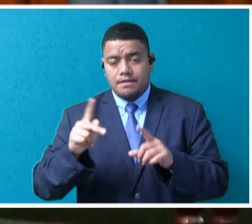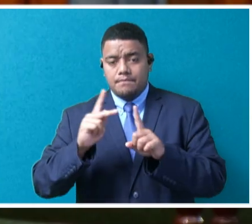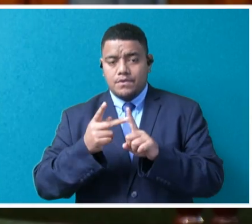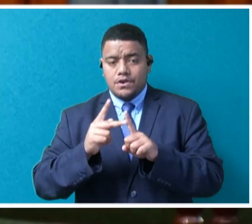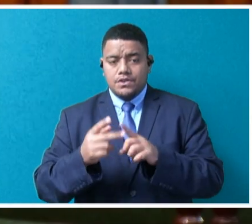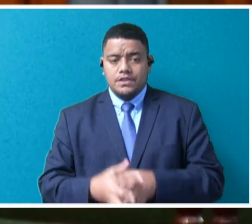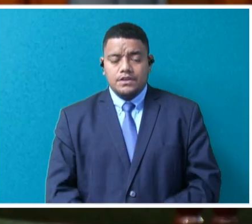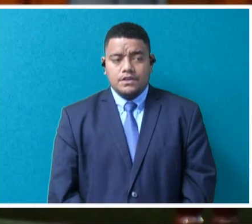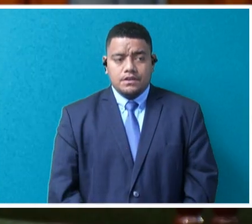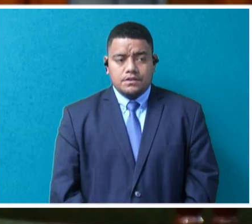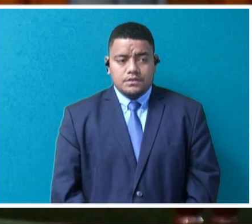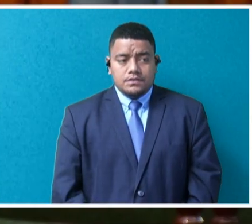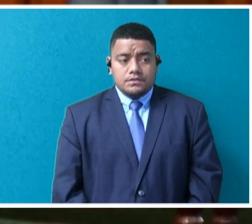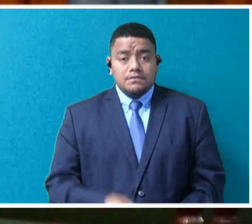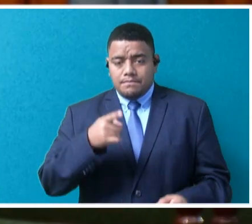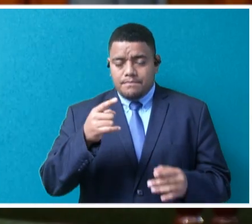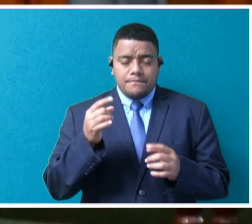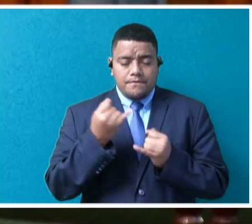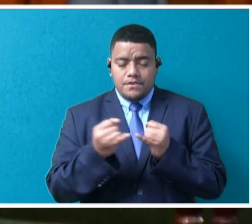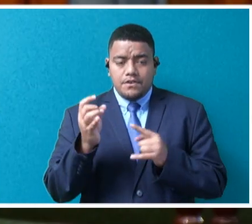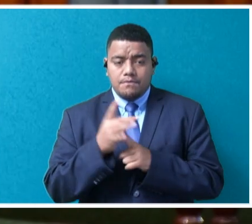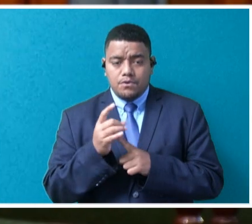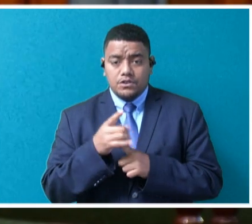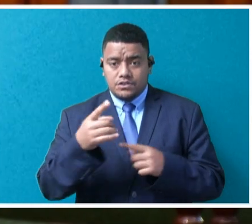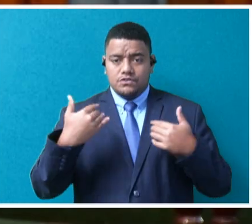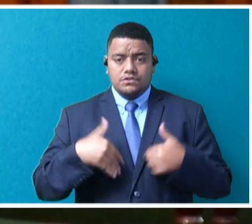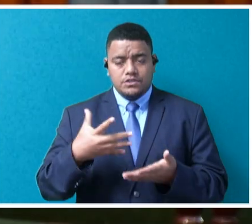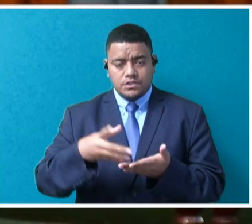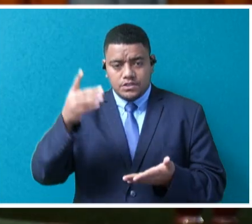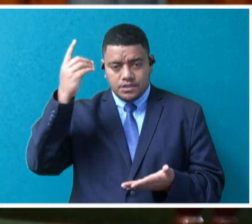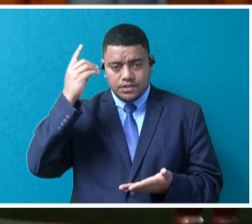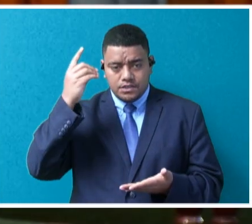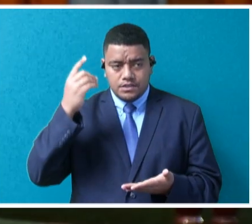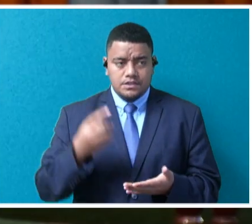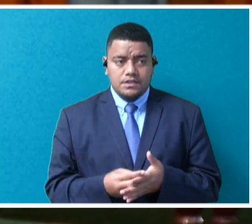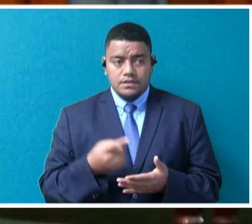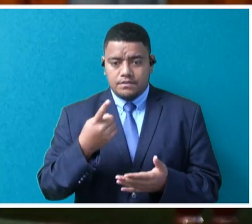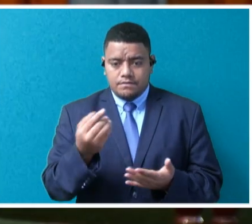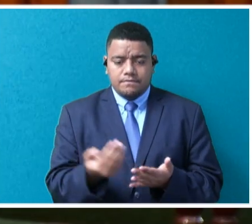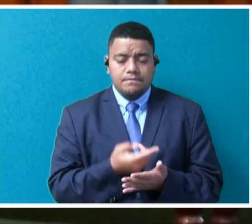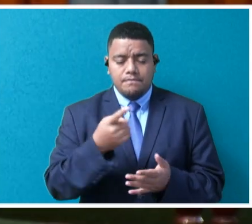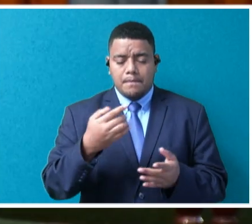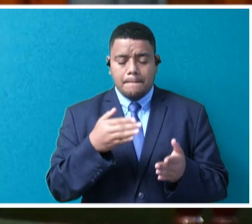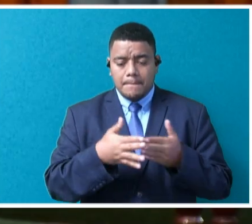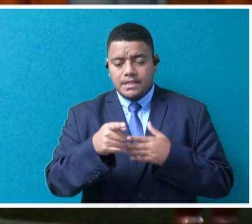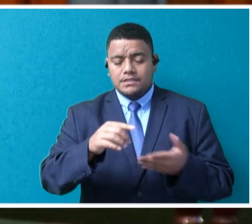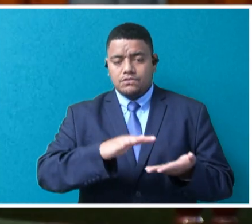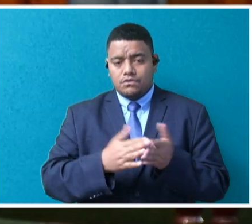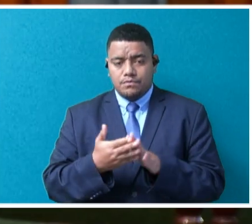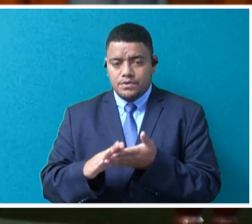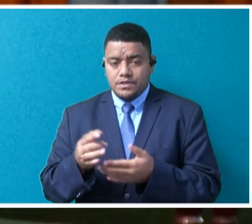setting. This is essential given the enriched educational inequity faced by this community and